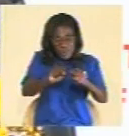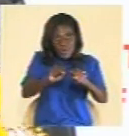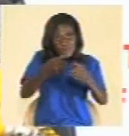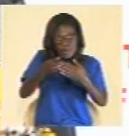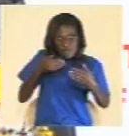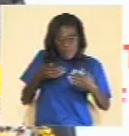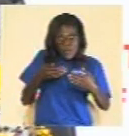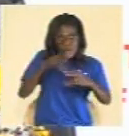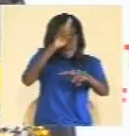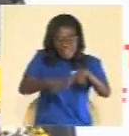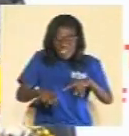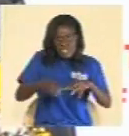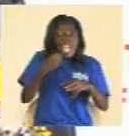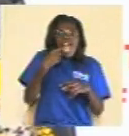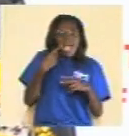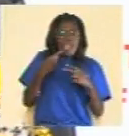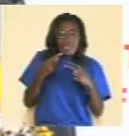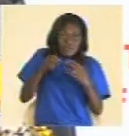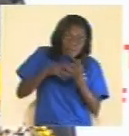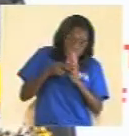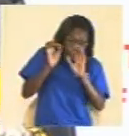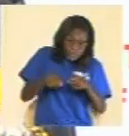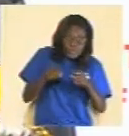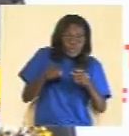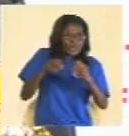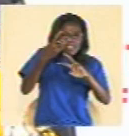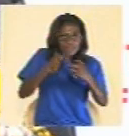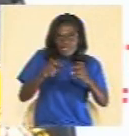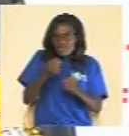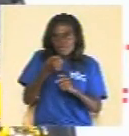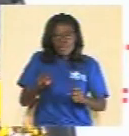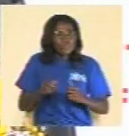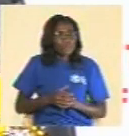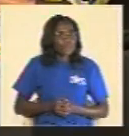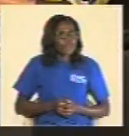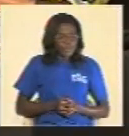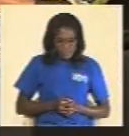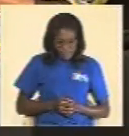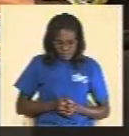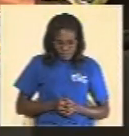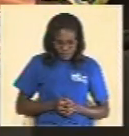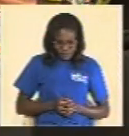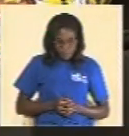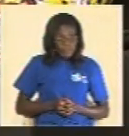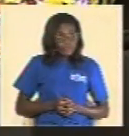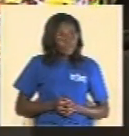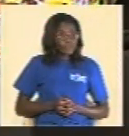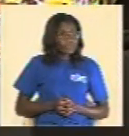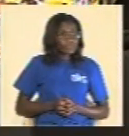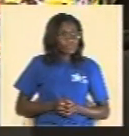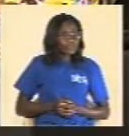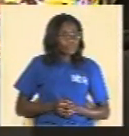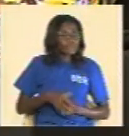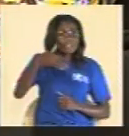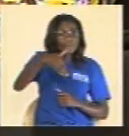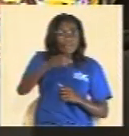early, the debilitating disability can actually be totally avoided. Okay. Well, Namibia,